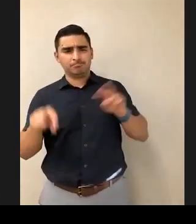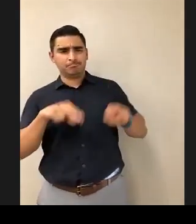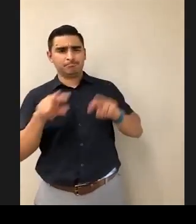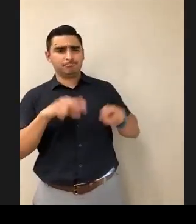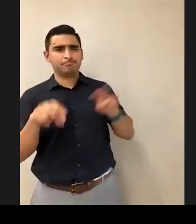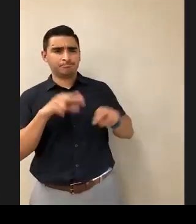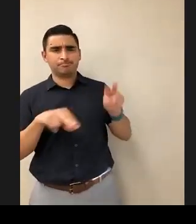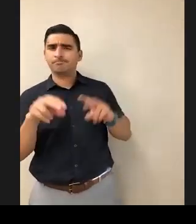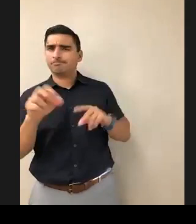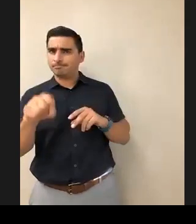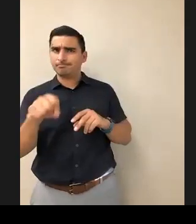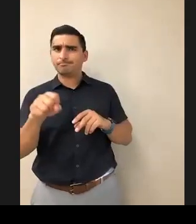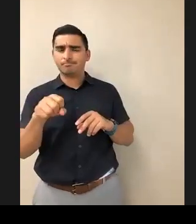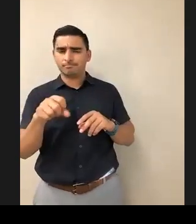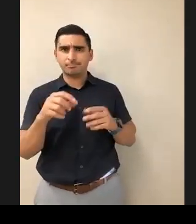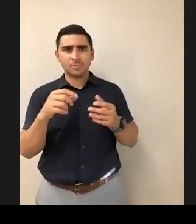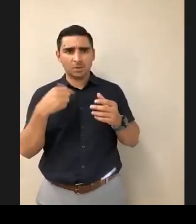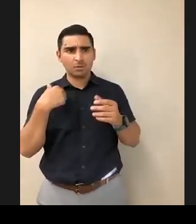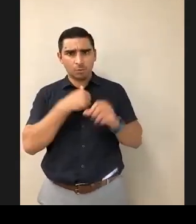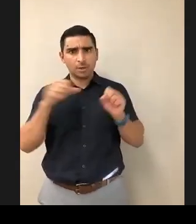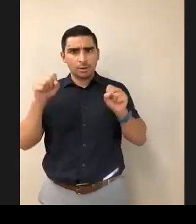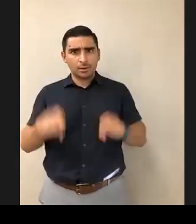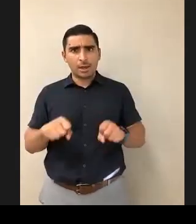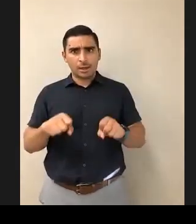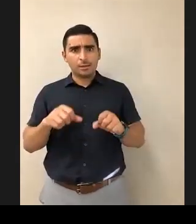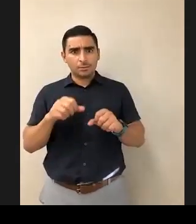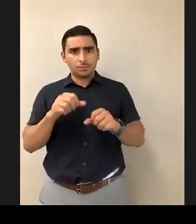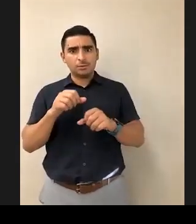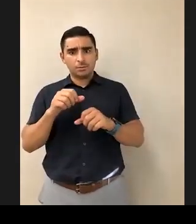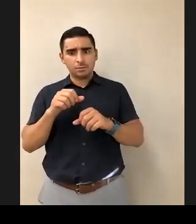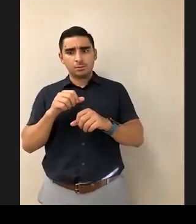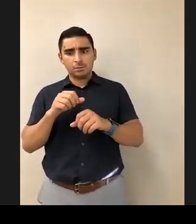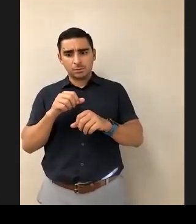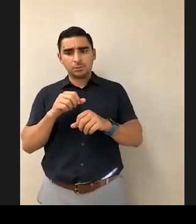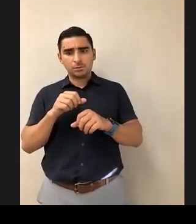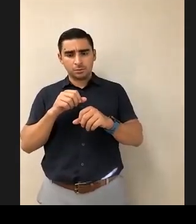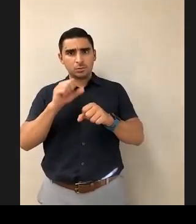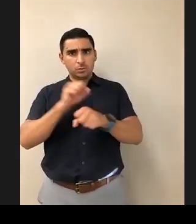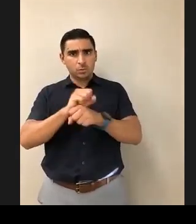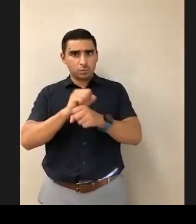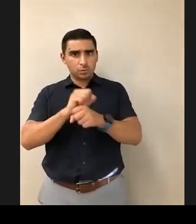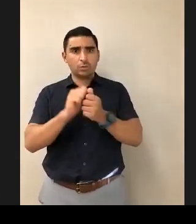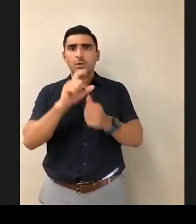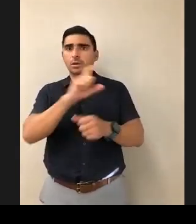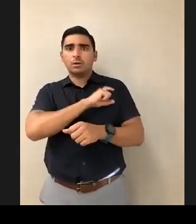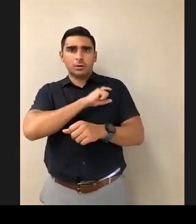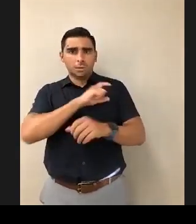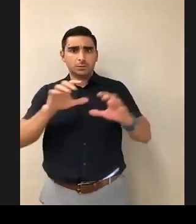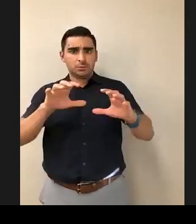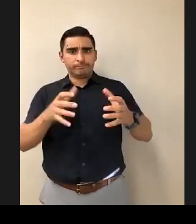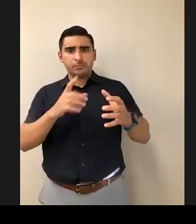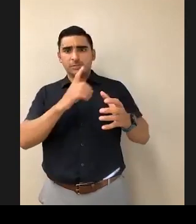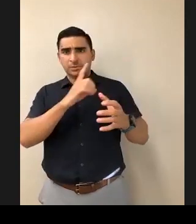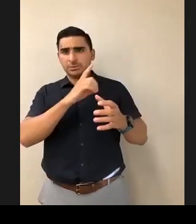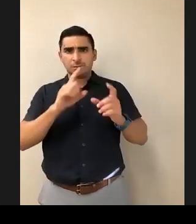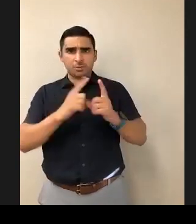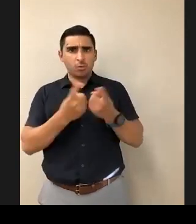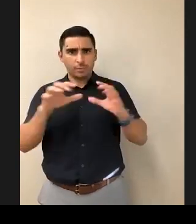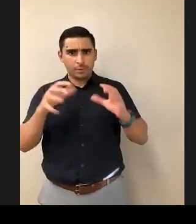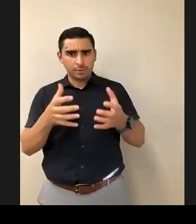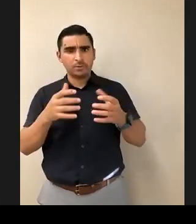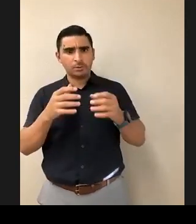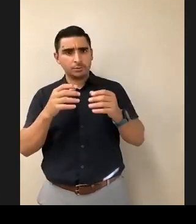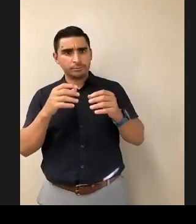are ways that we could work with police officers to help inform each other. You know, one of the trainings